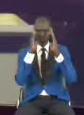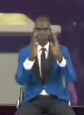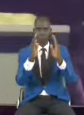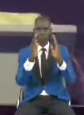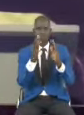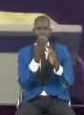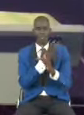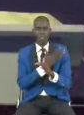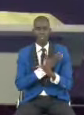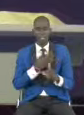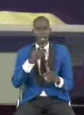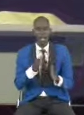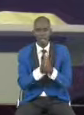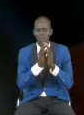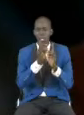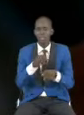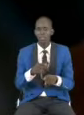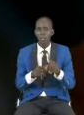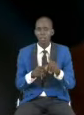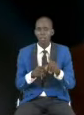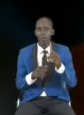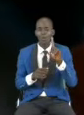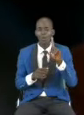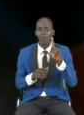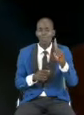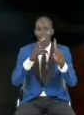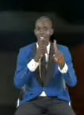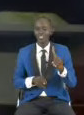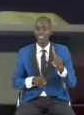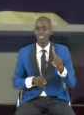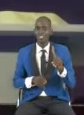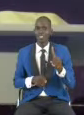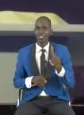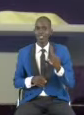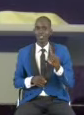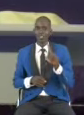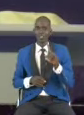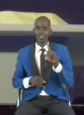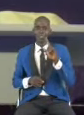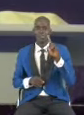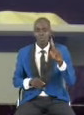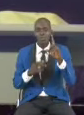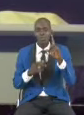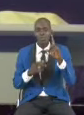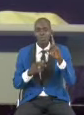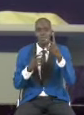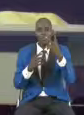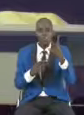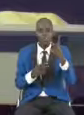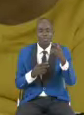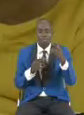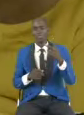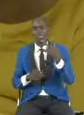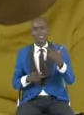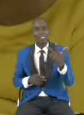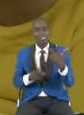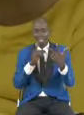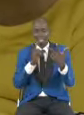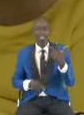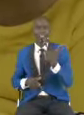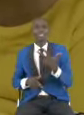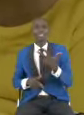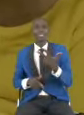one. What did he say? Two. What did he say? Three. What did he say?